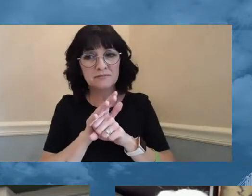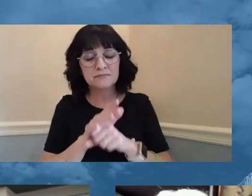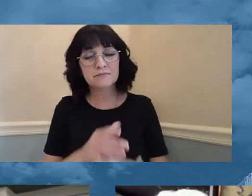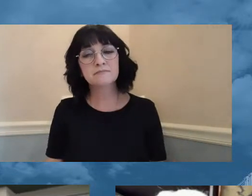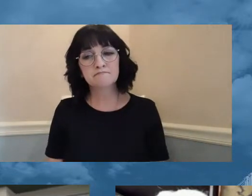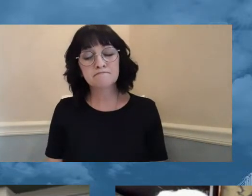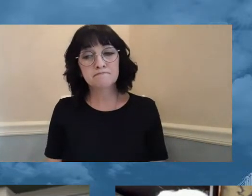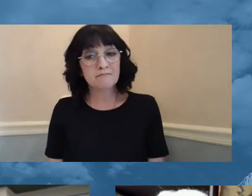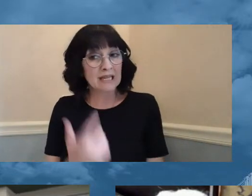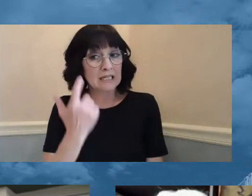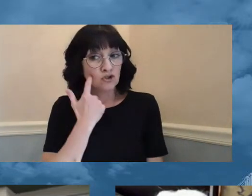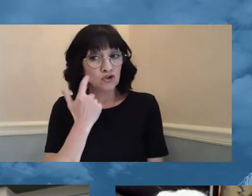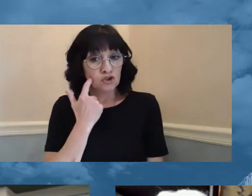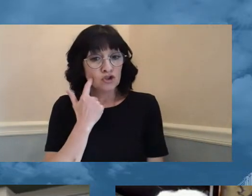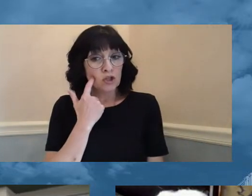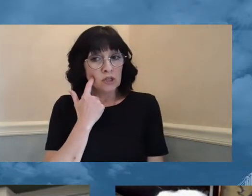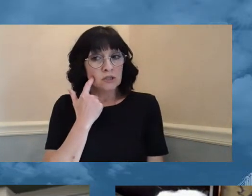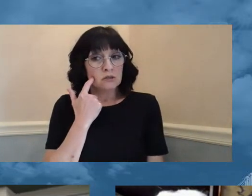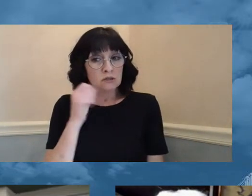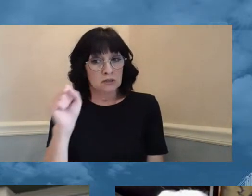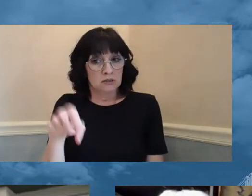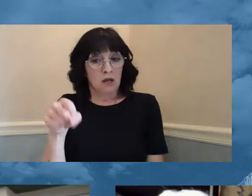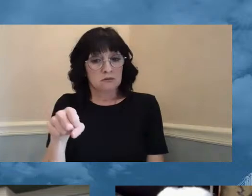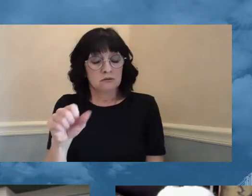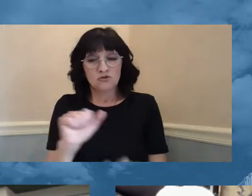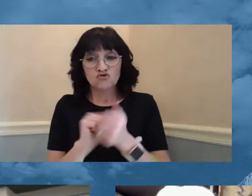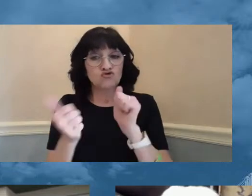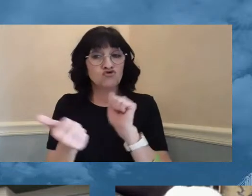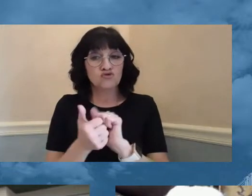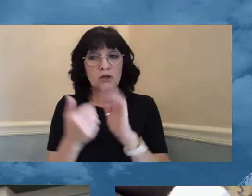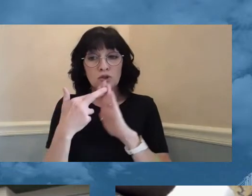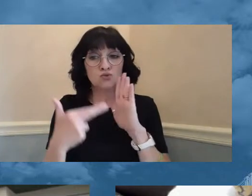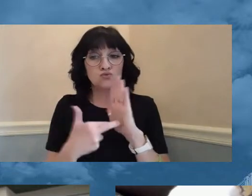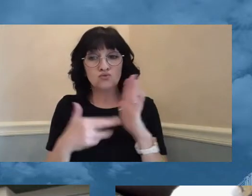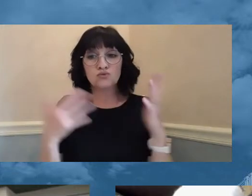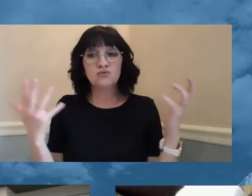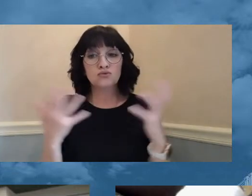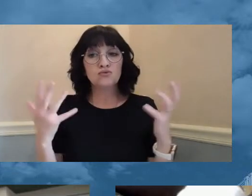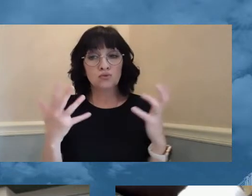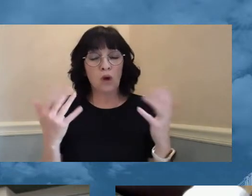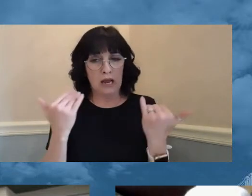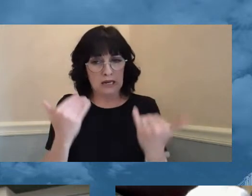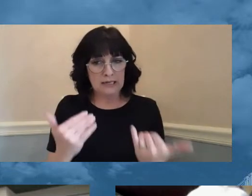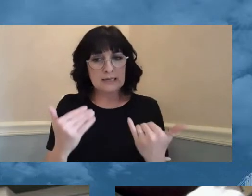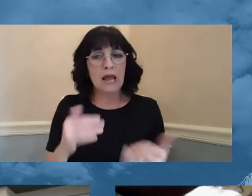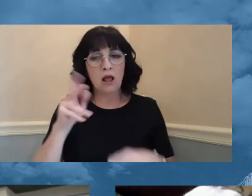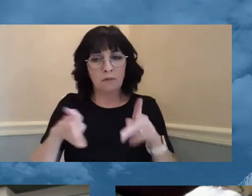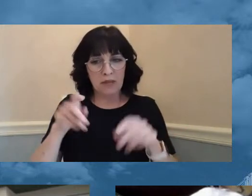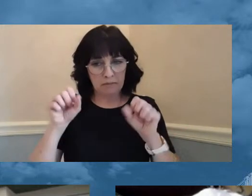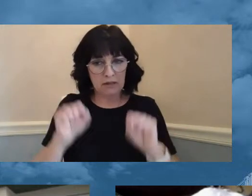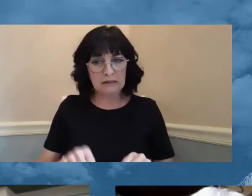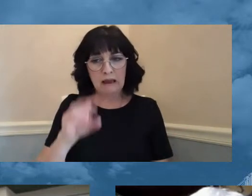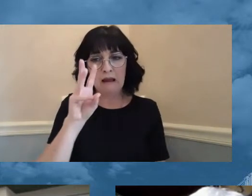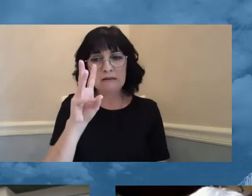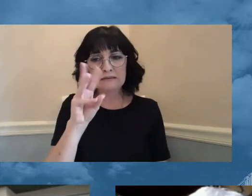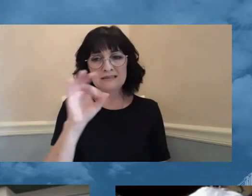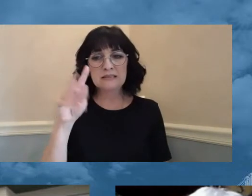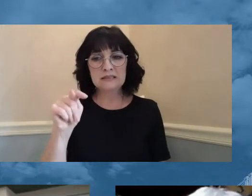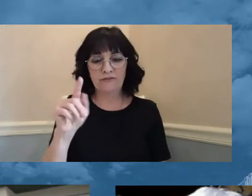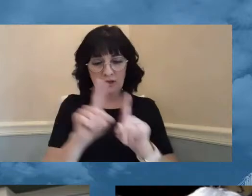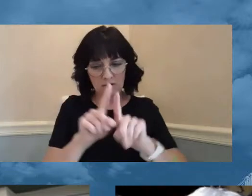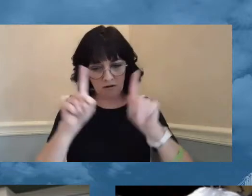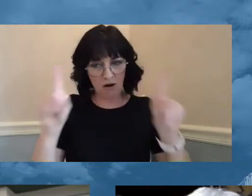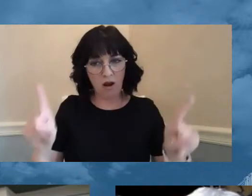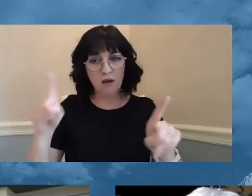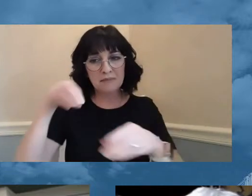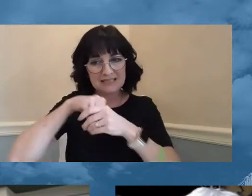change. Now people can be 6 feet apart in gyms. As Governor says,